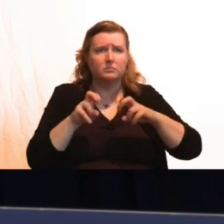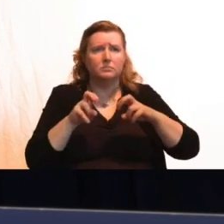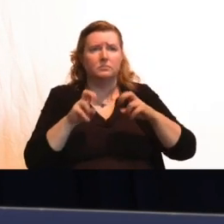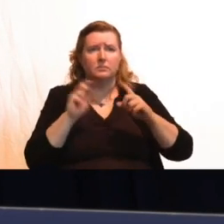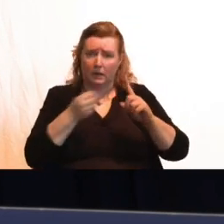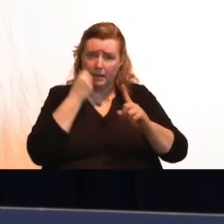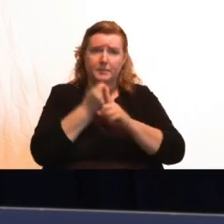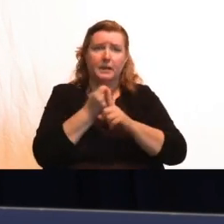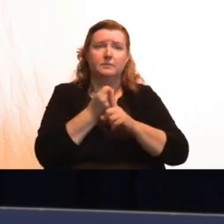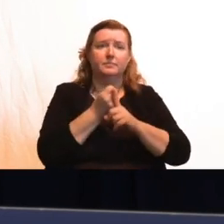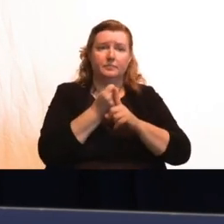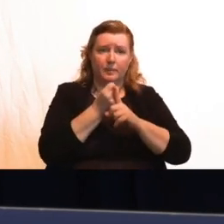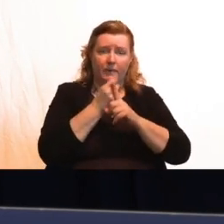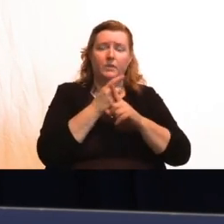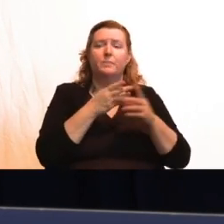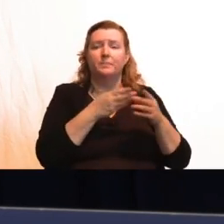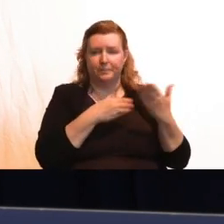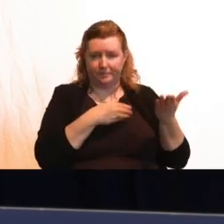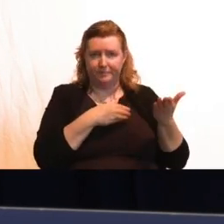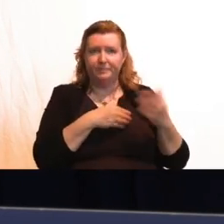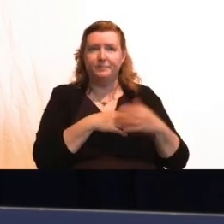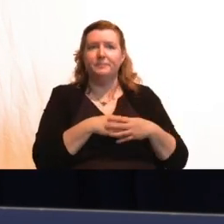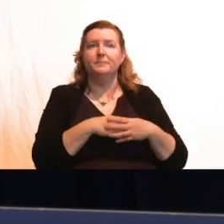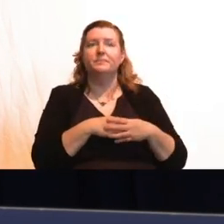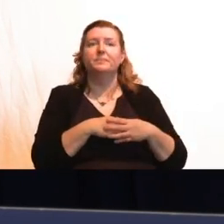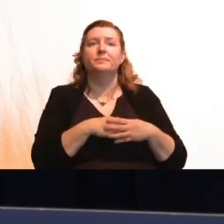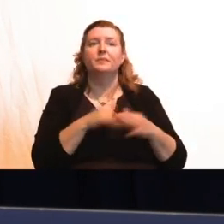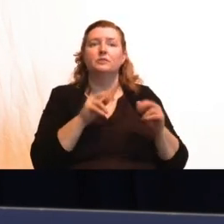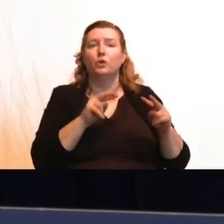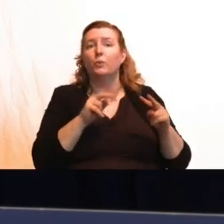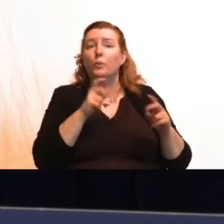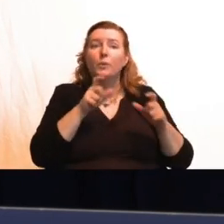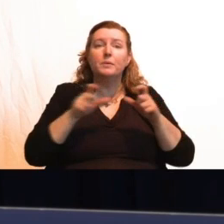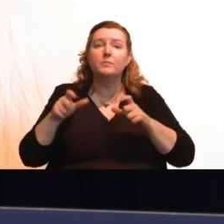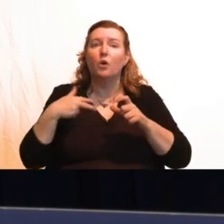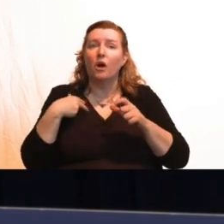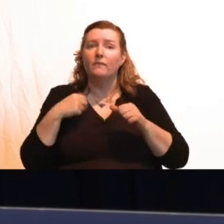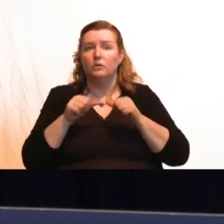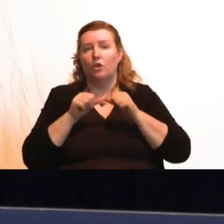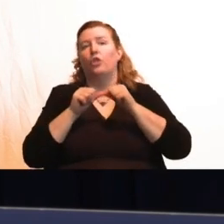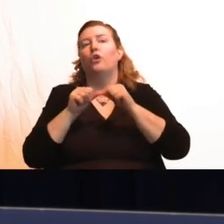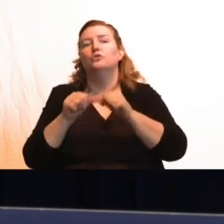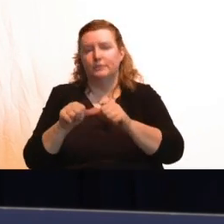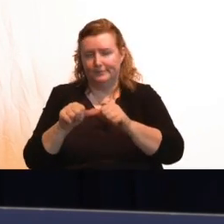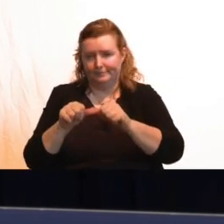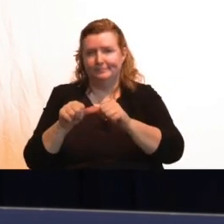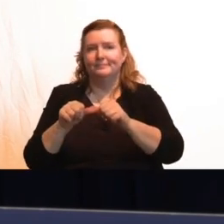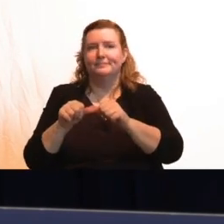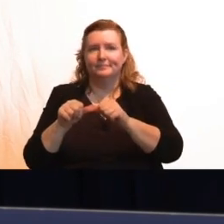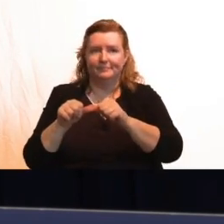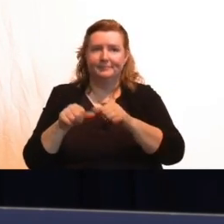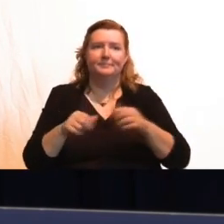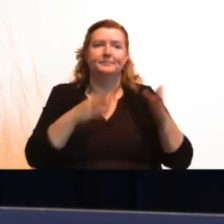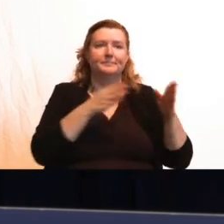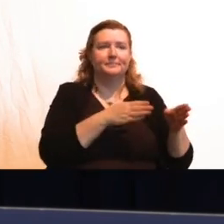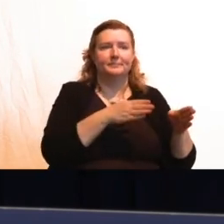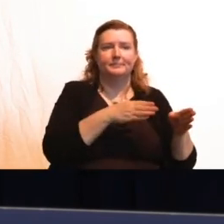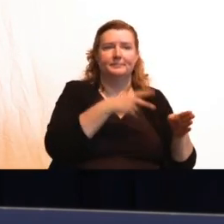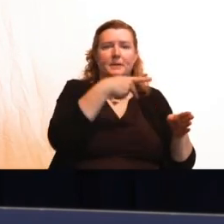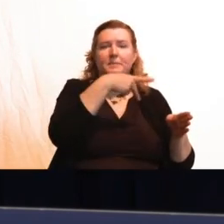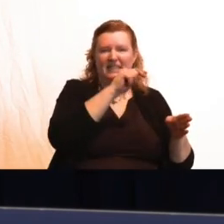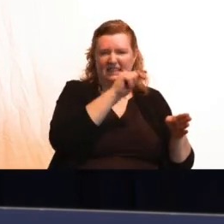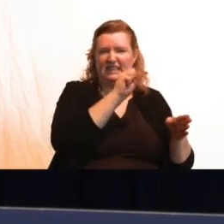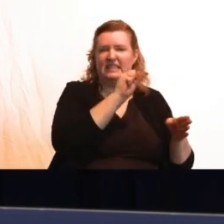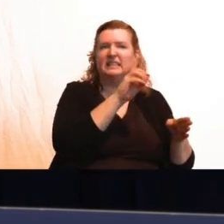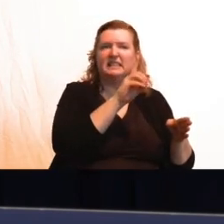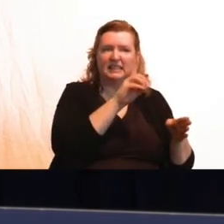PTSD among healthcare and essential workers and the population at large, and we shall remain vigilant about the